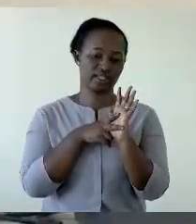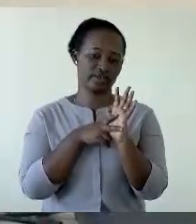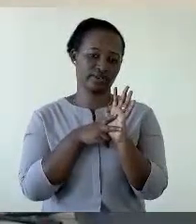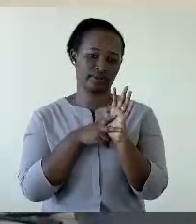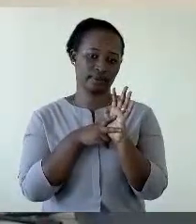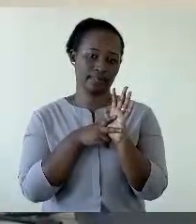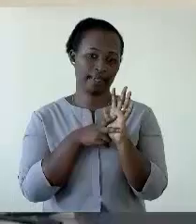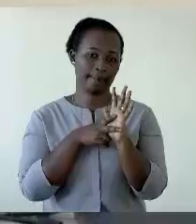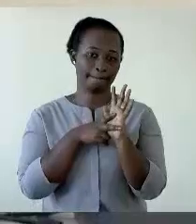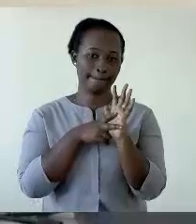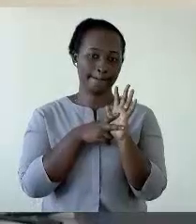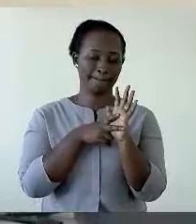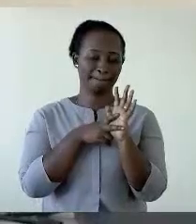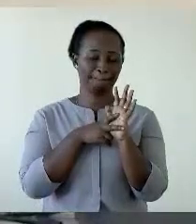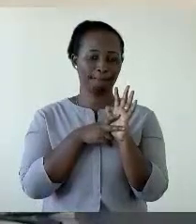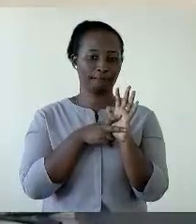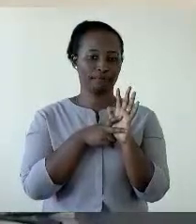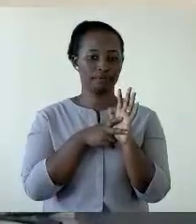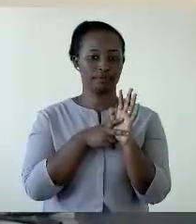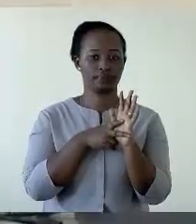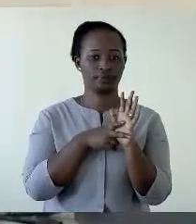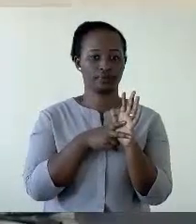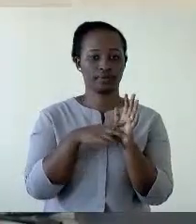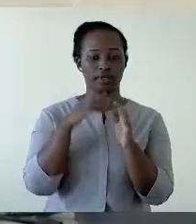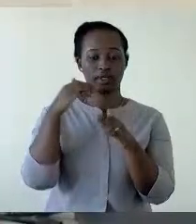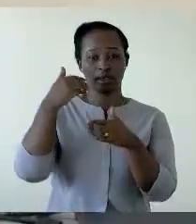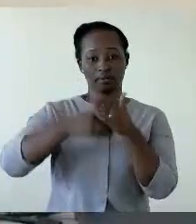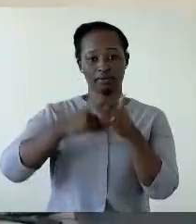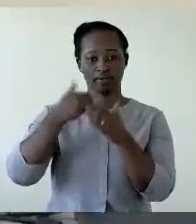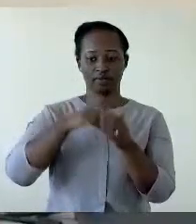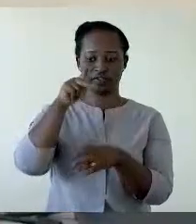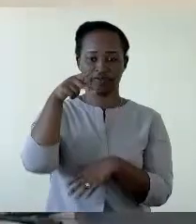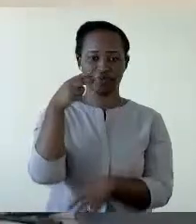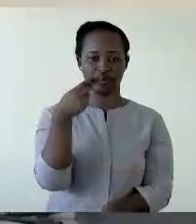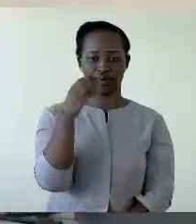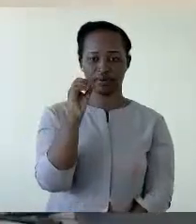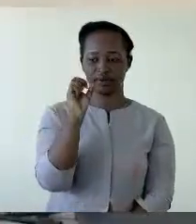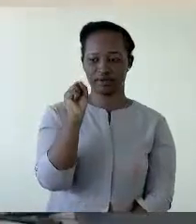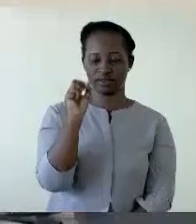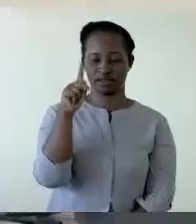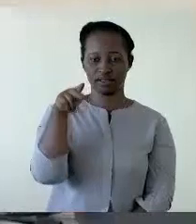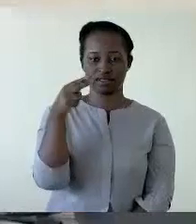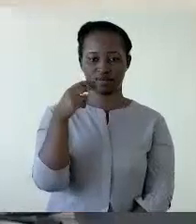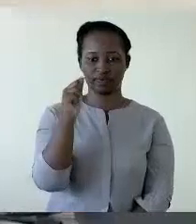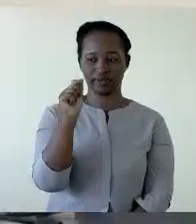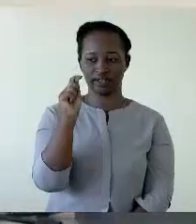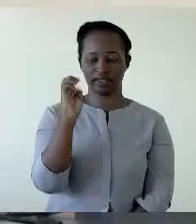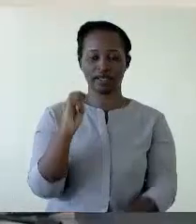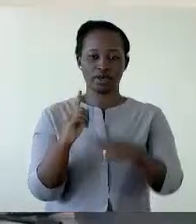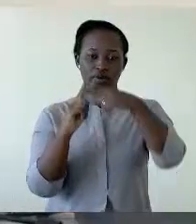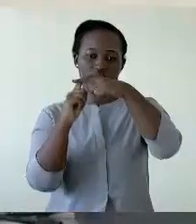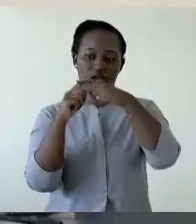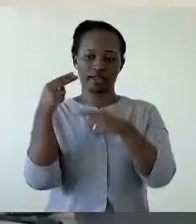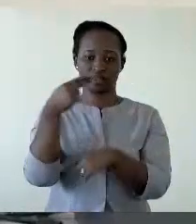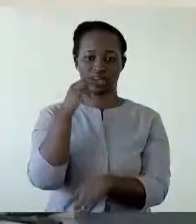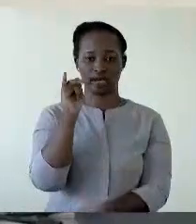HPO42 negative. And then in front of the phosphate, you add hydrogen.